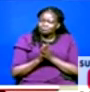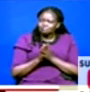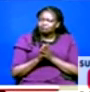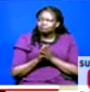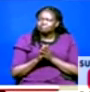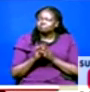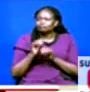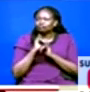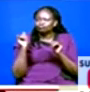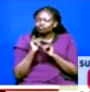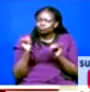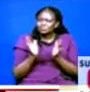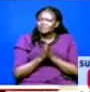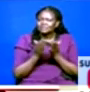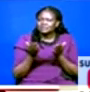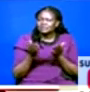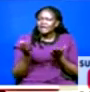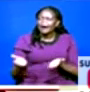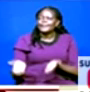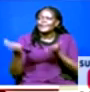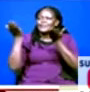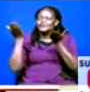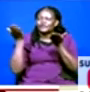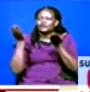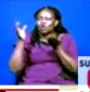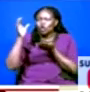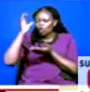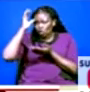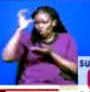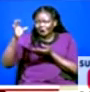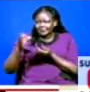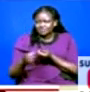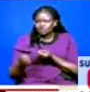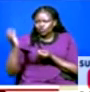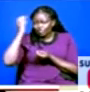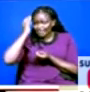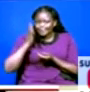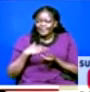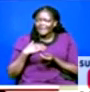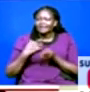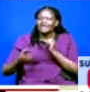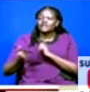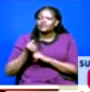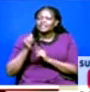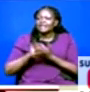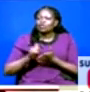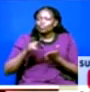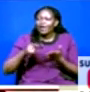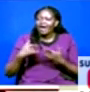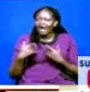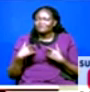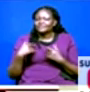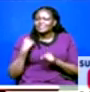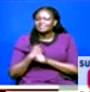also improve content of our learning. So that is an achievement we have